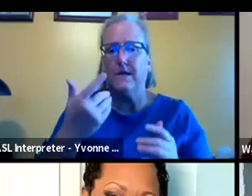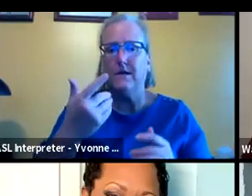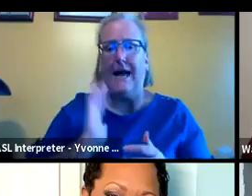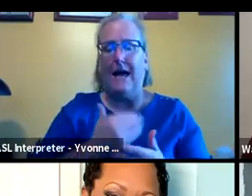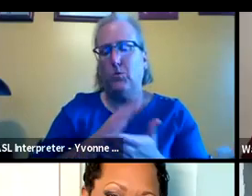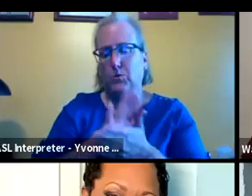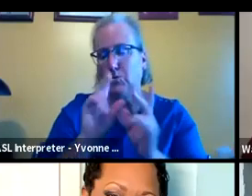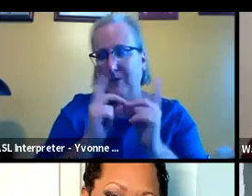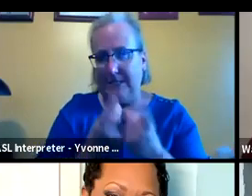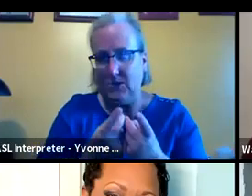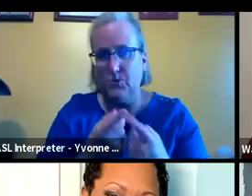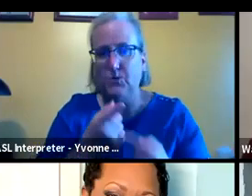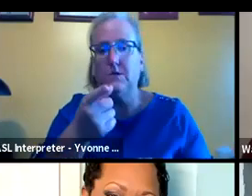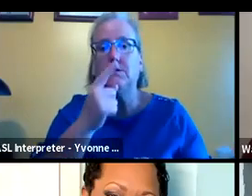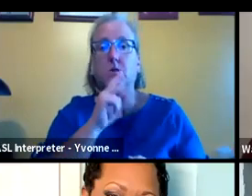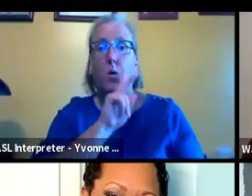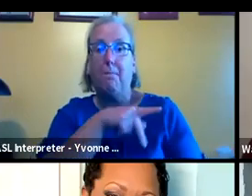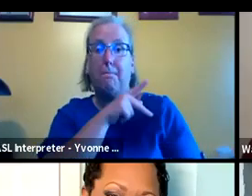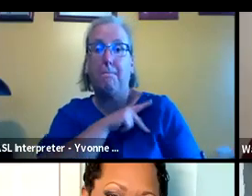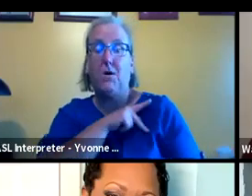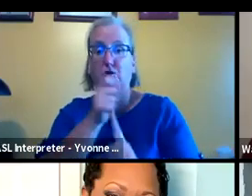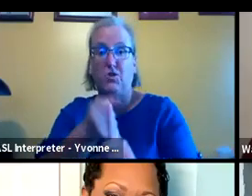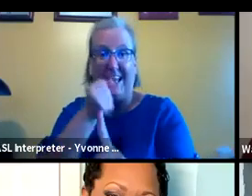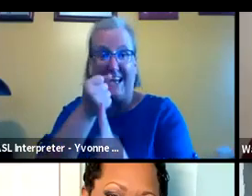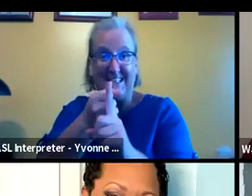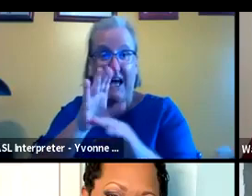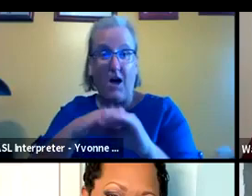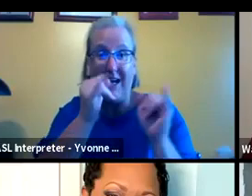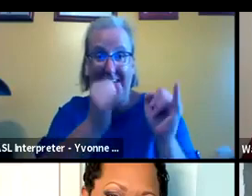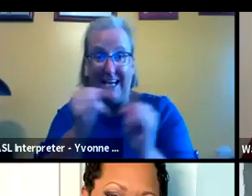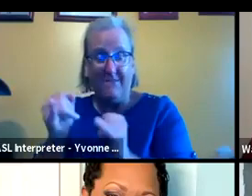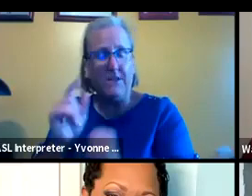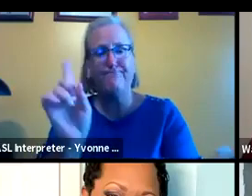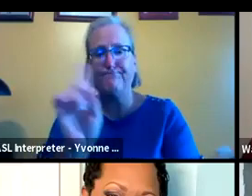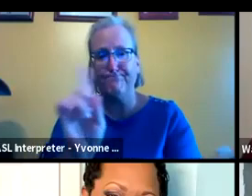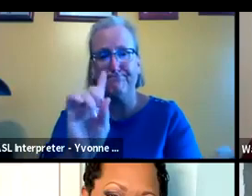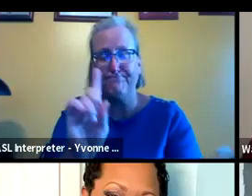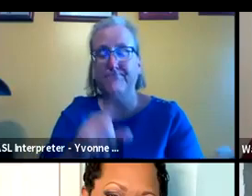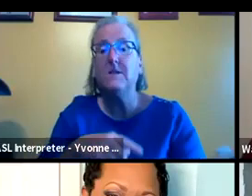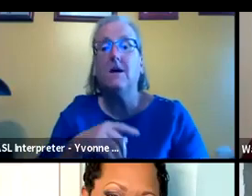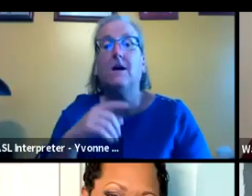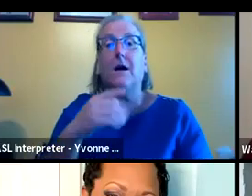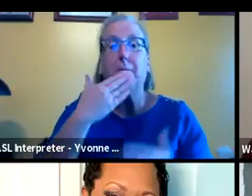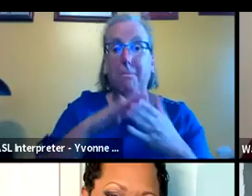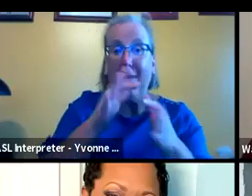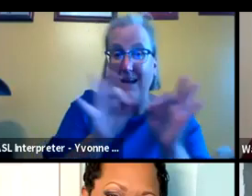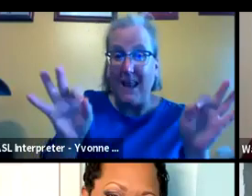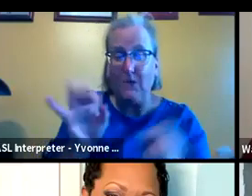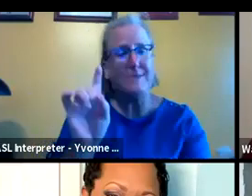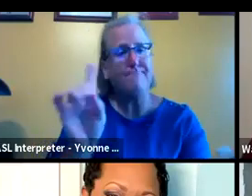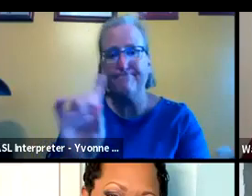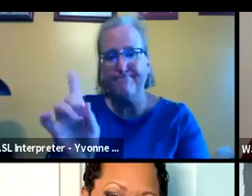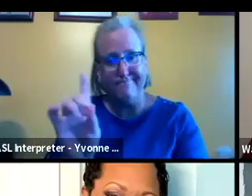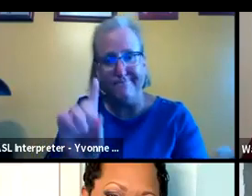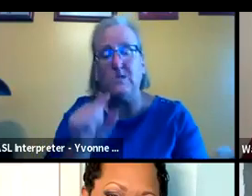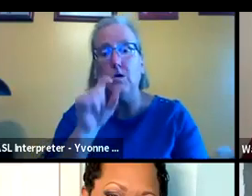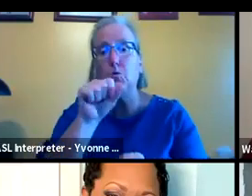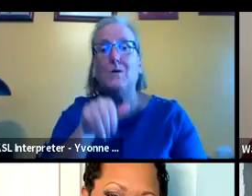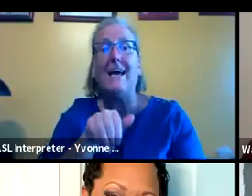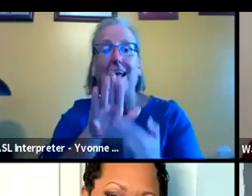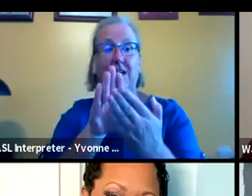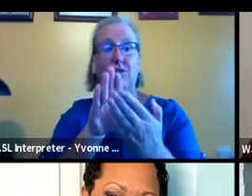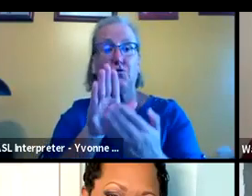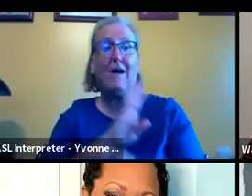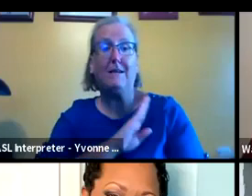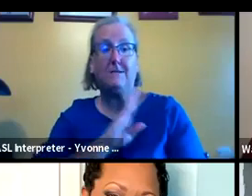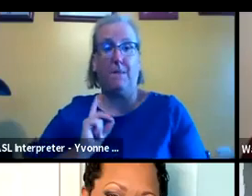started. Personal attacks on individuals will not be tolerated. Indecent language will not be tolerated. A person may address the board no more than twice